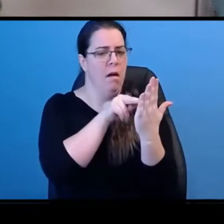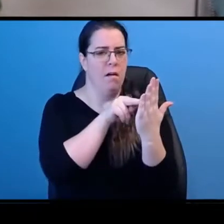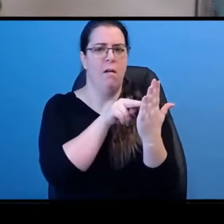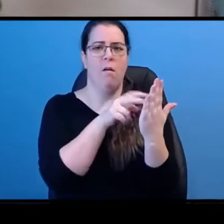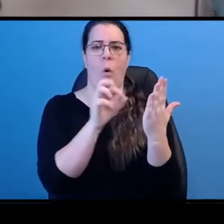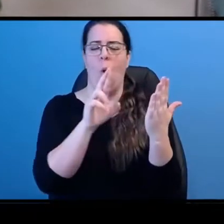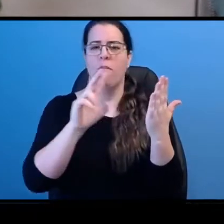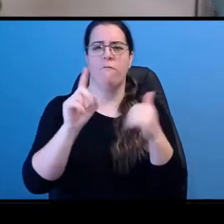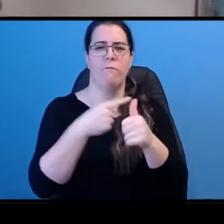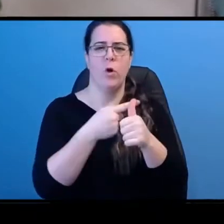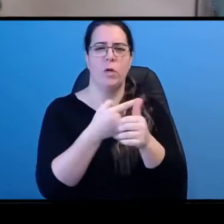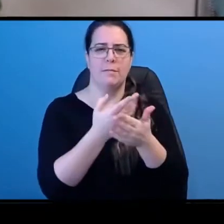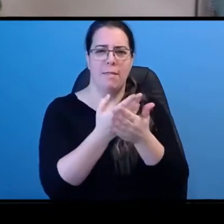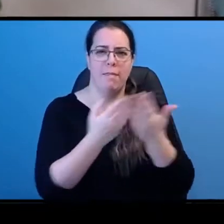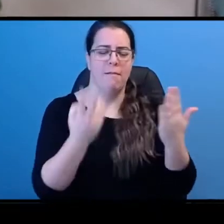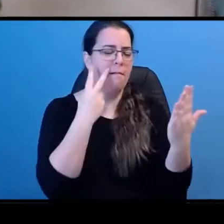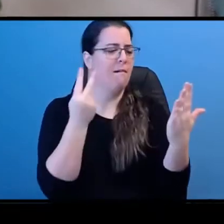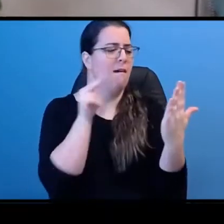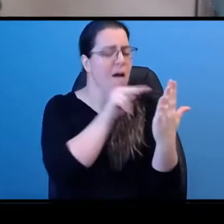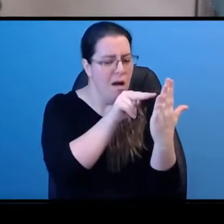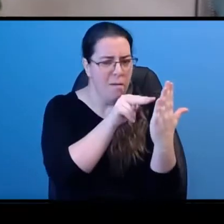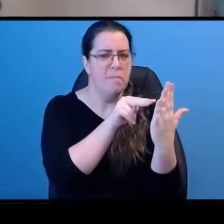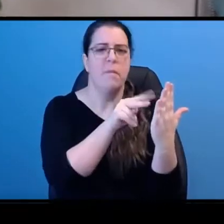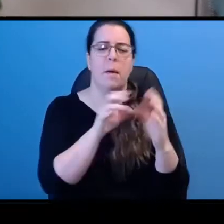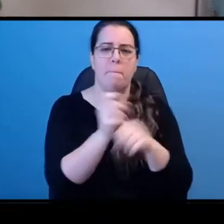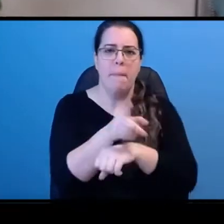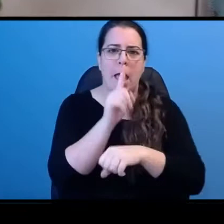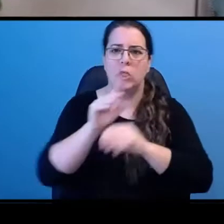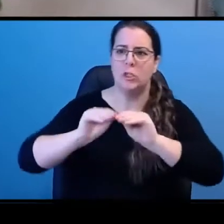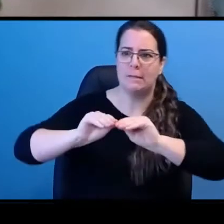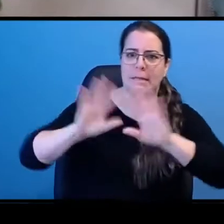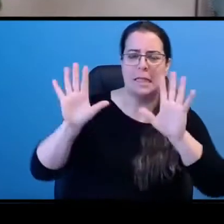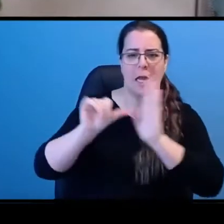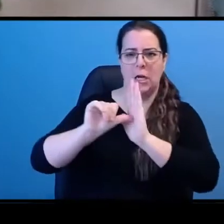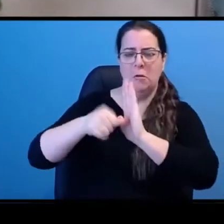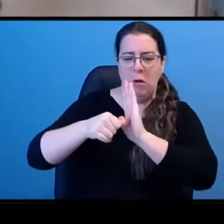an overview of what your project is and also gets them excited, you know.